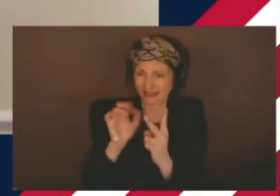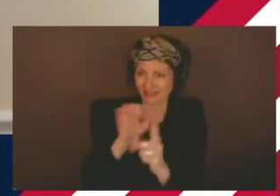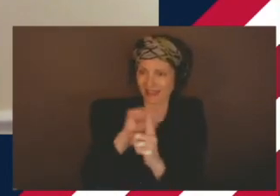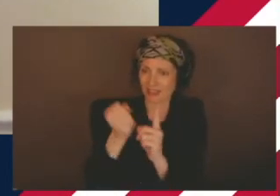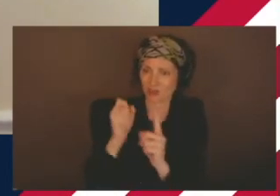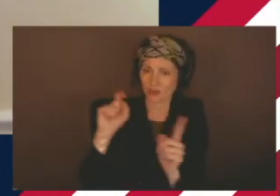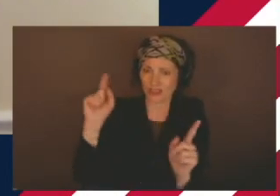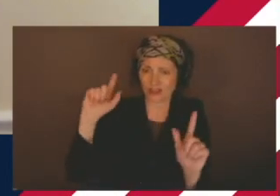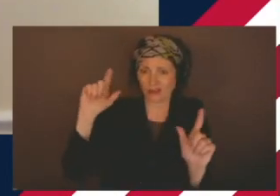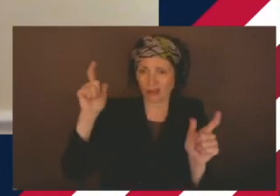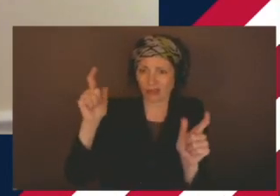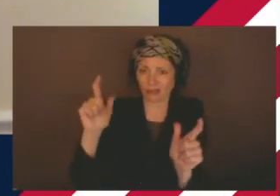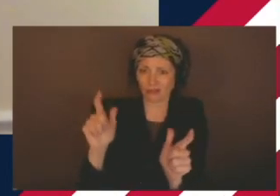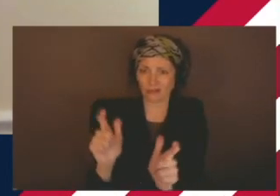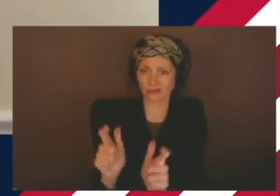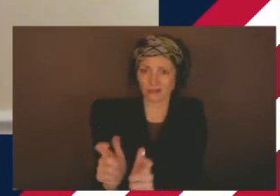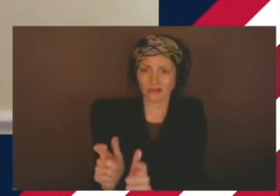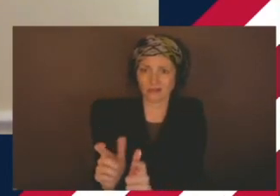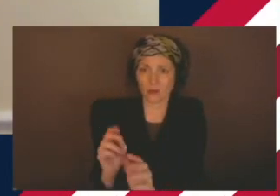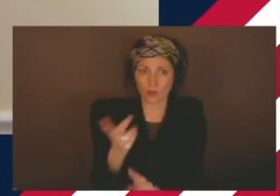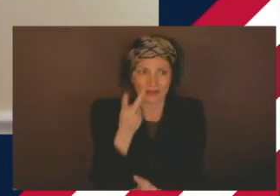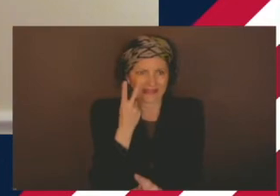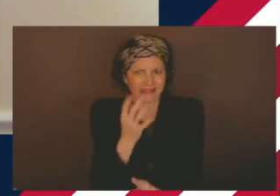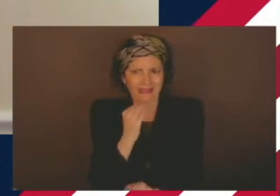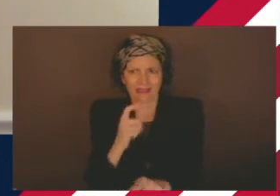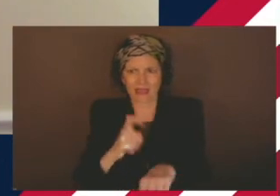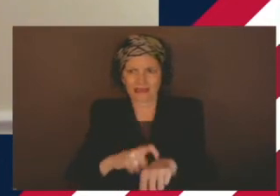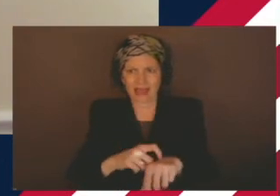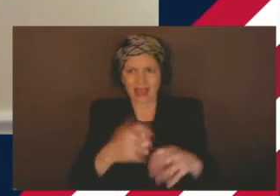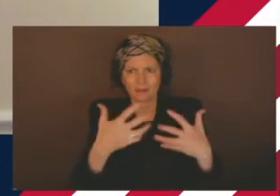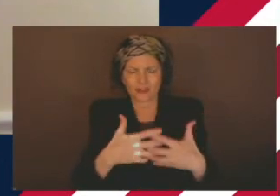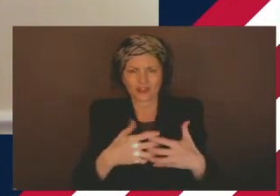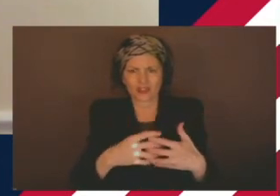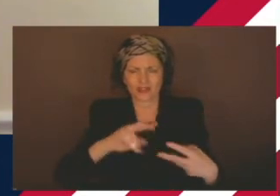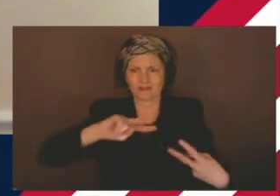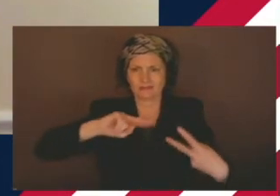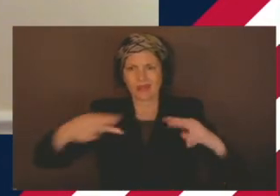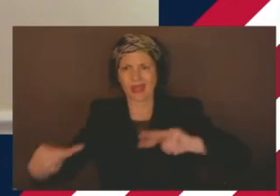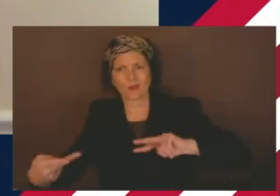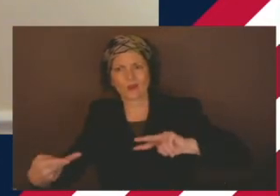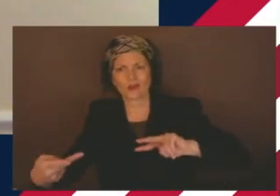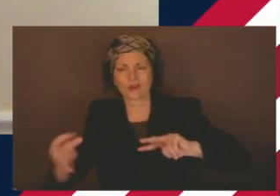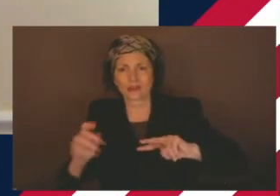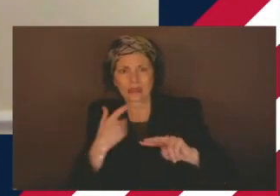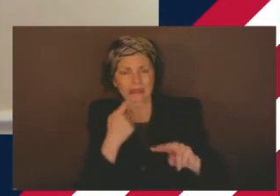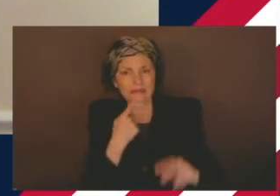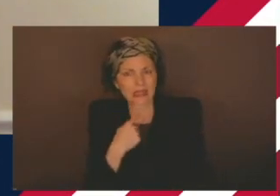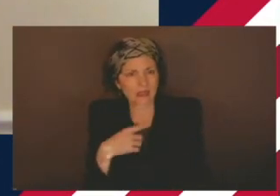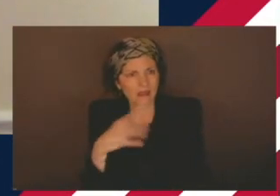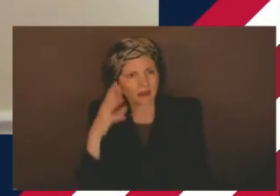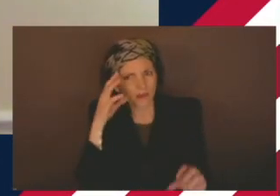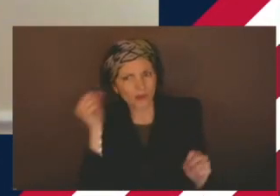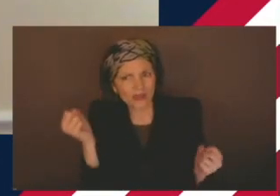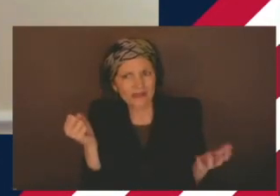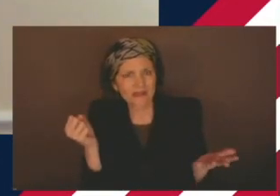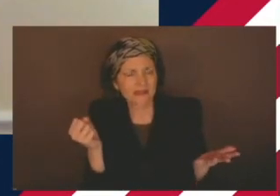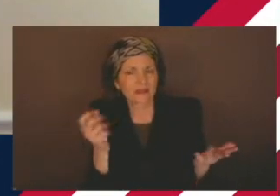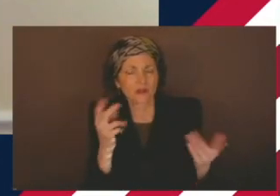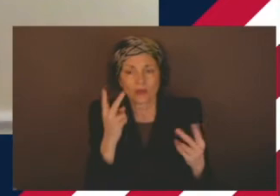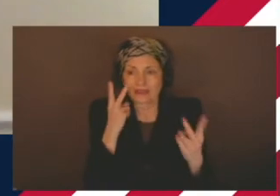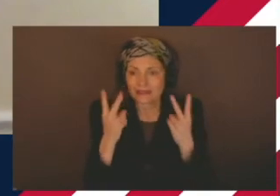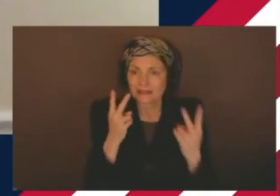time machine operating in reverse, where, as I pointed out, the presence of African Americans in the senior foreign service, this is